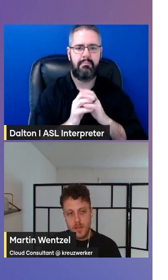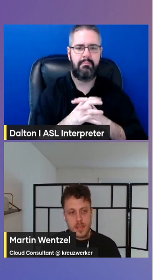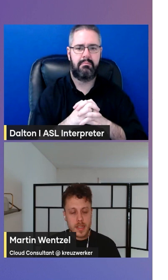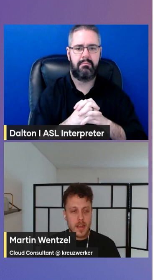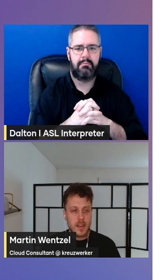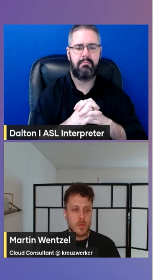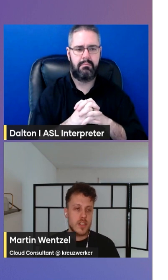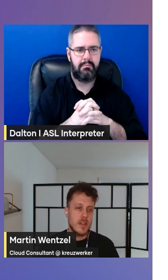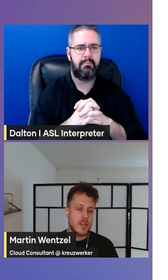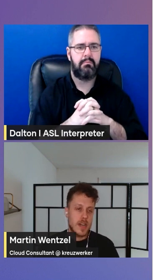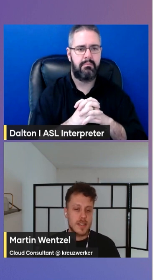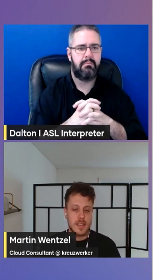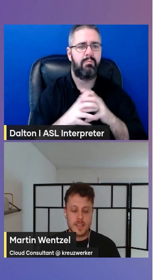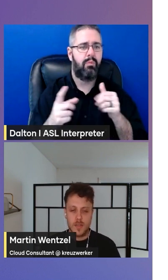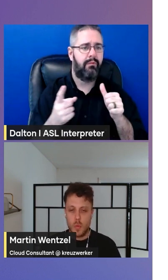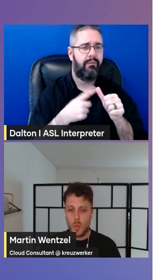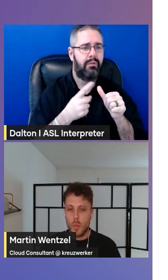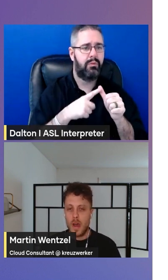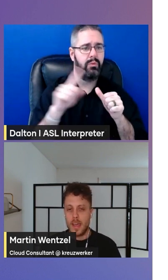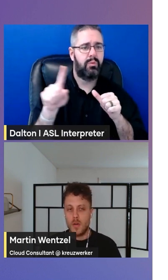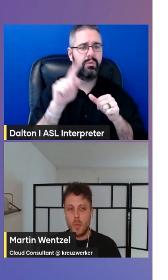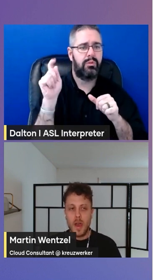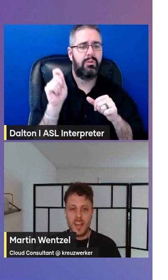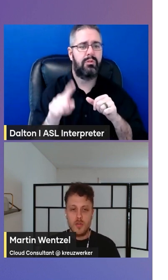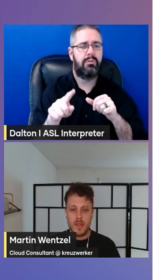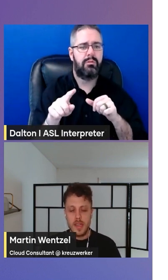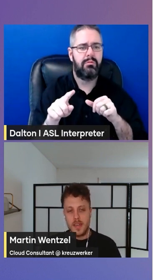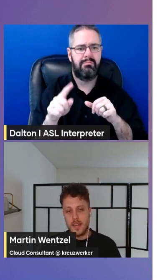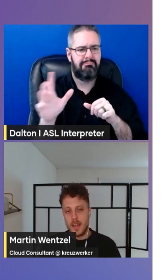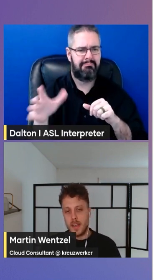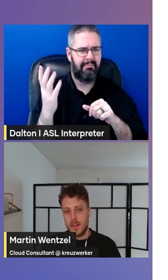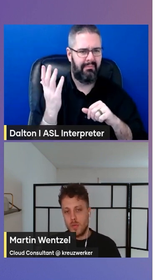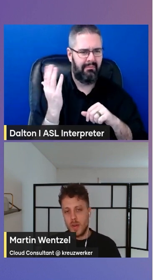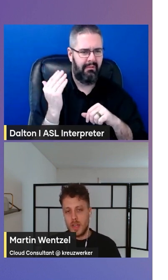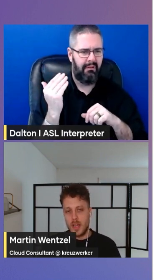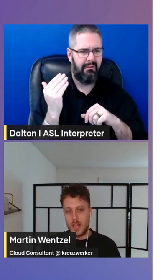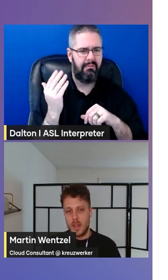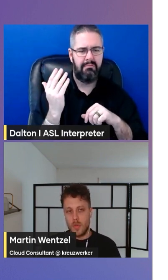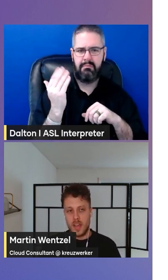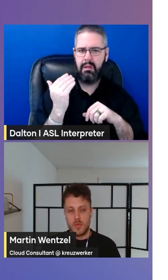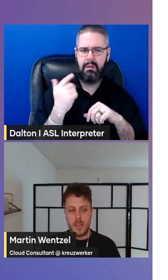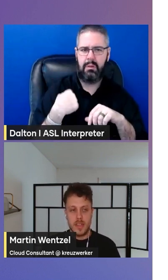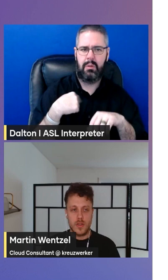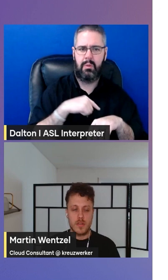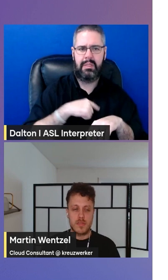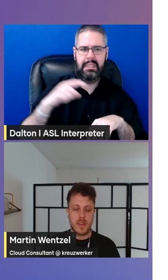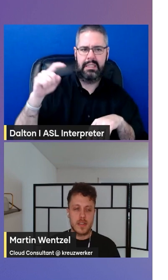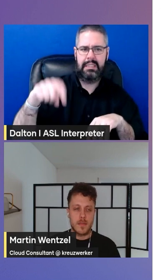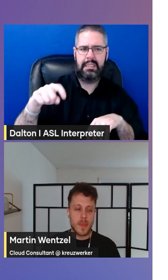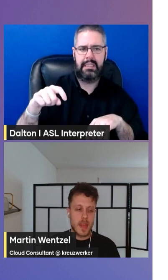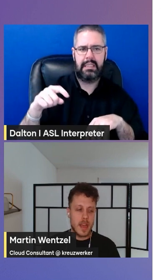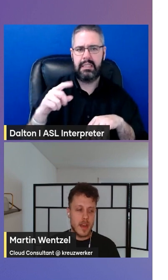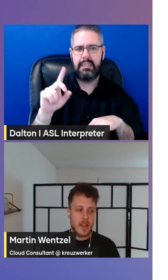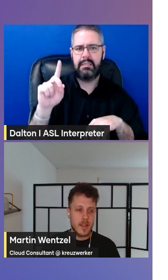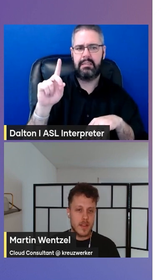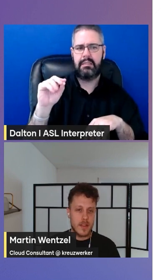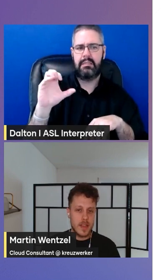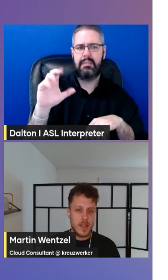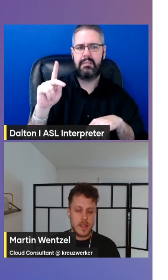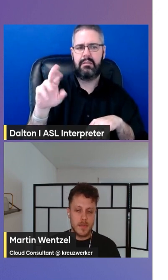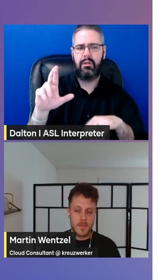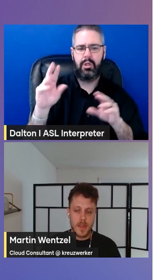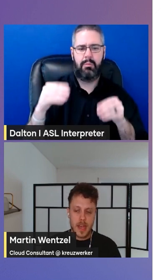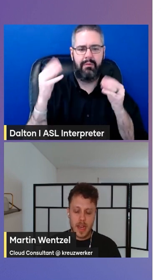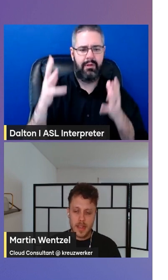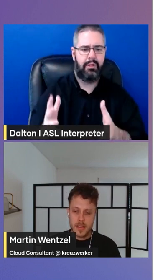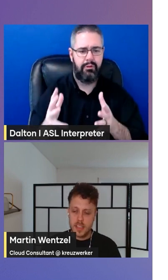The first question I want to answer is why? Why do we need a Docker provider? And